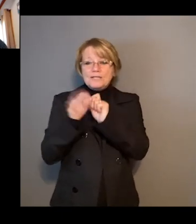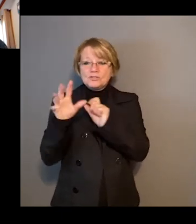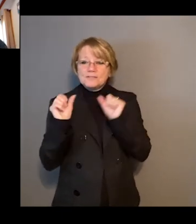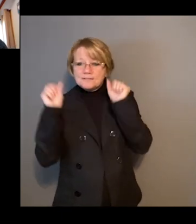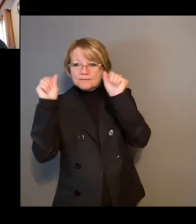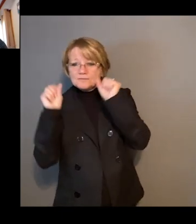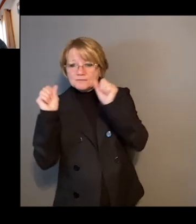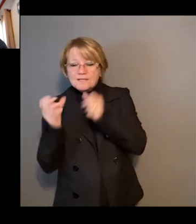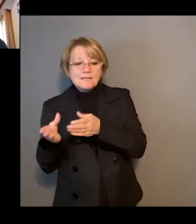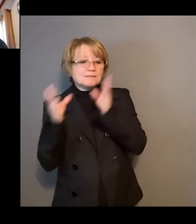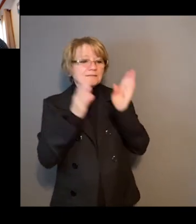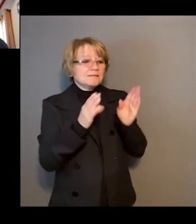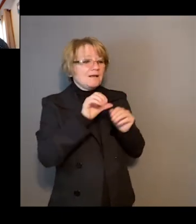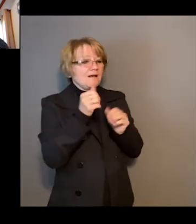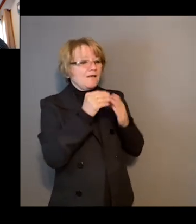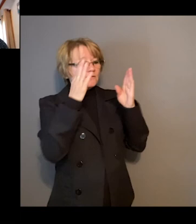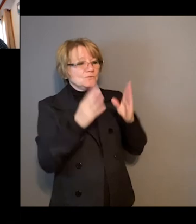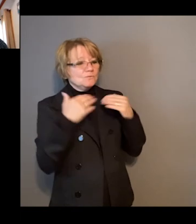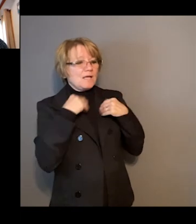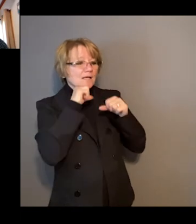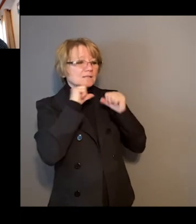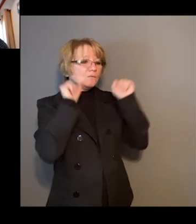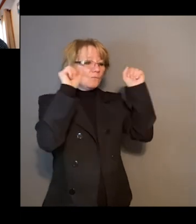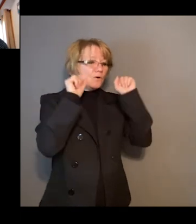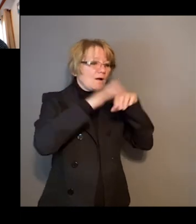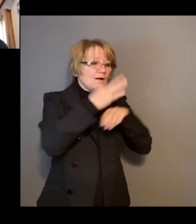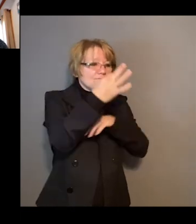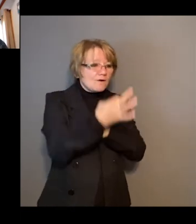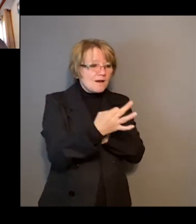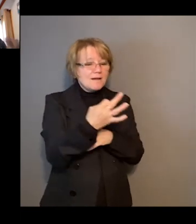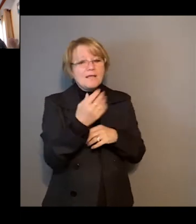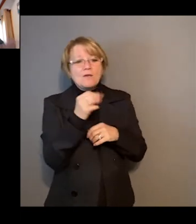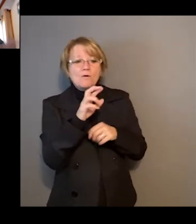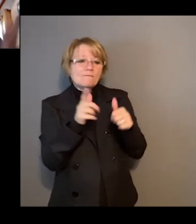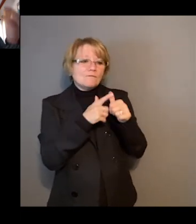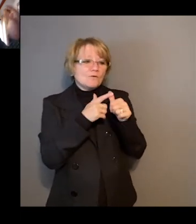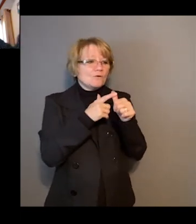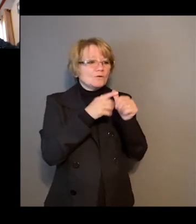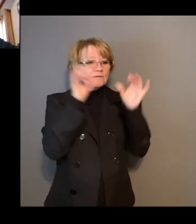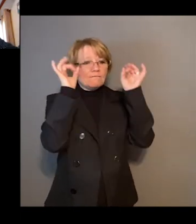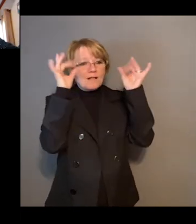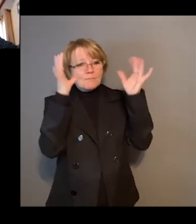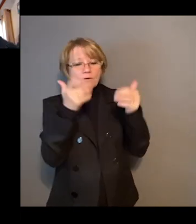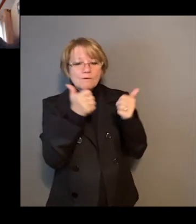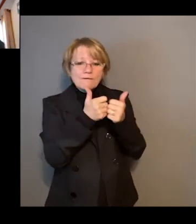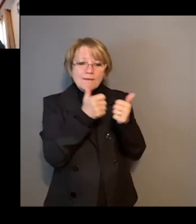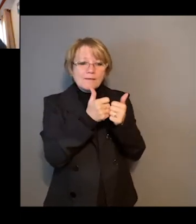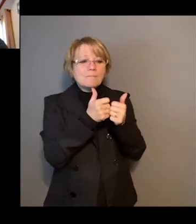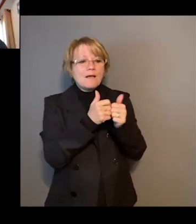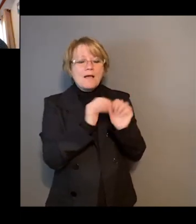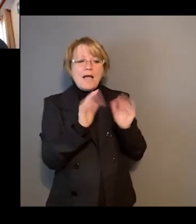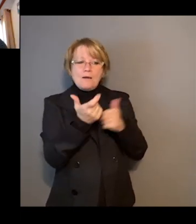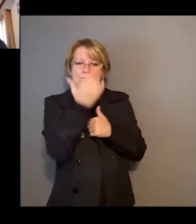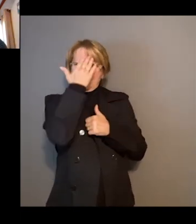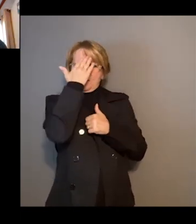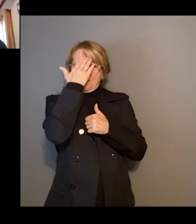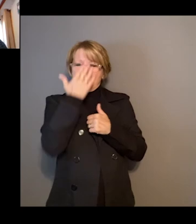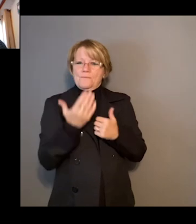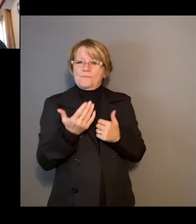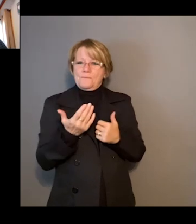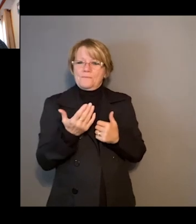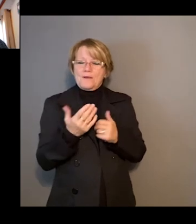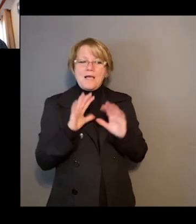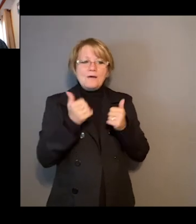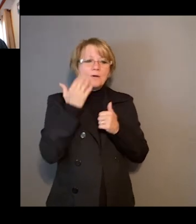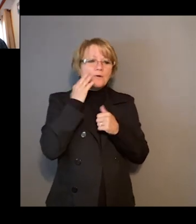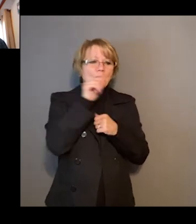on Friday, or his first volleyball game of the season is coming up? How do I know Emmy works at Chipotle? Because I have conversations